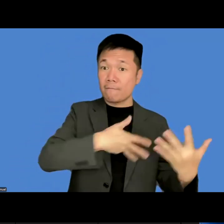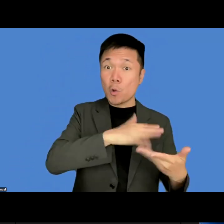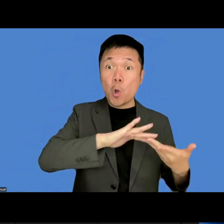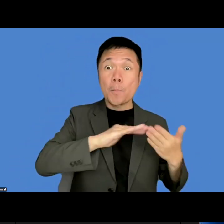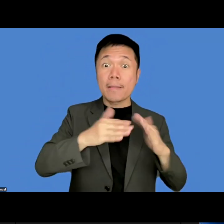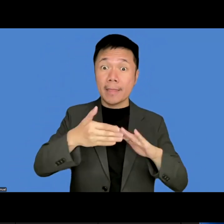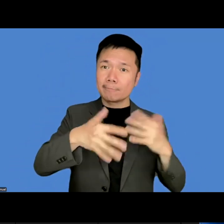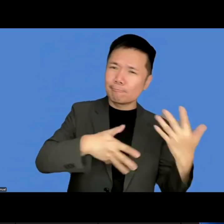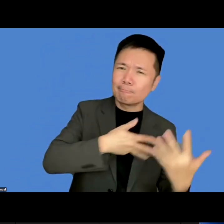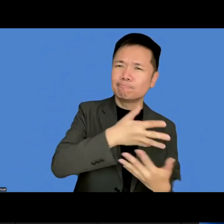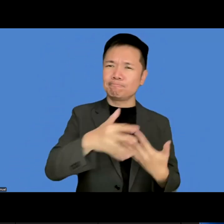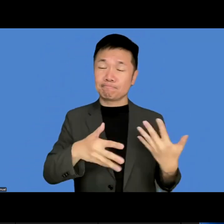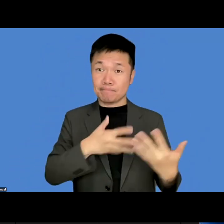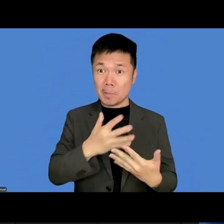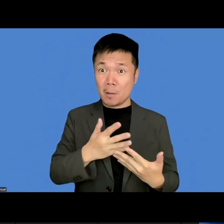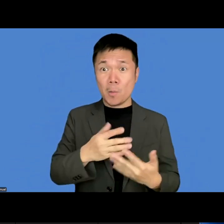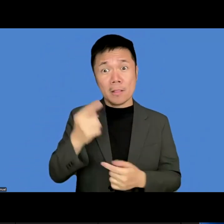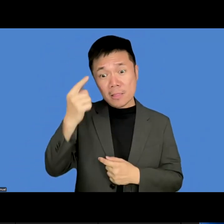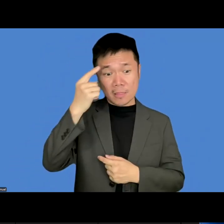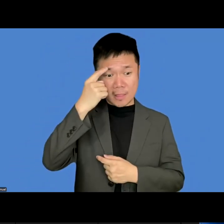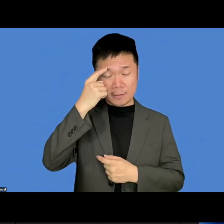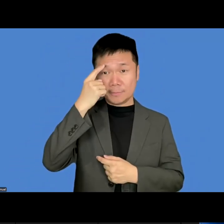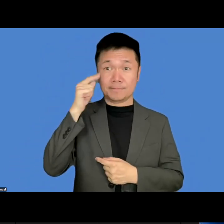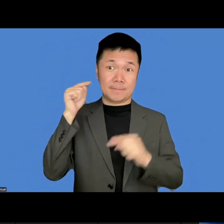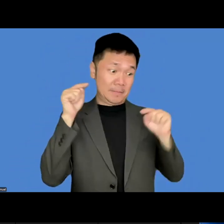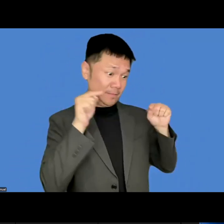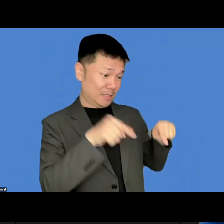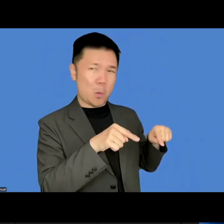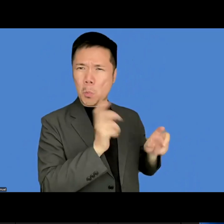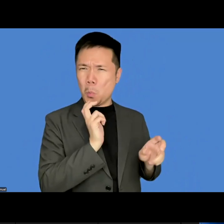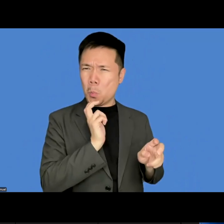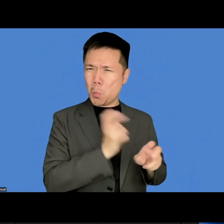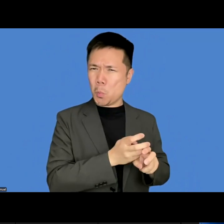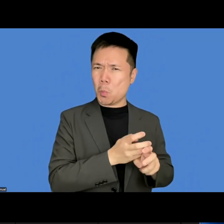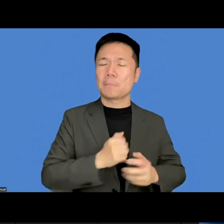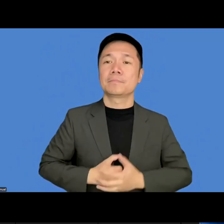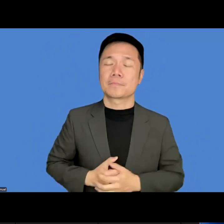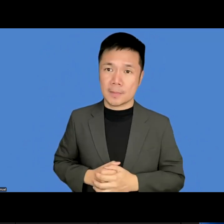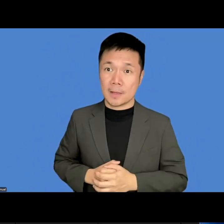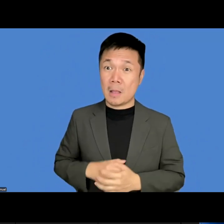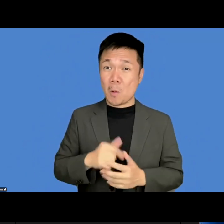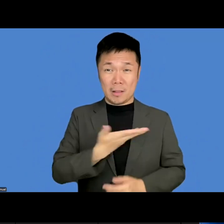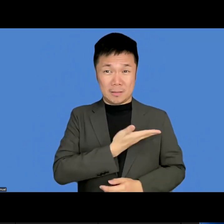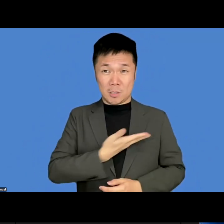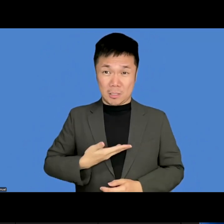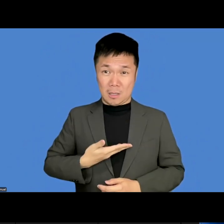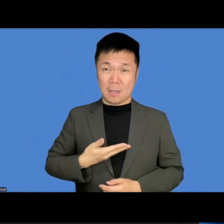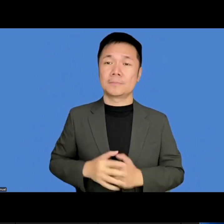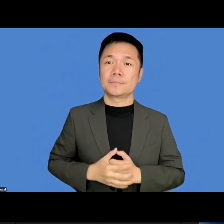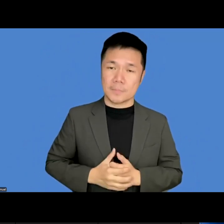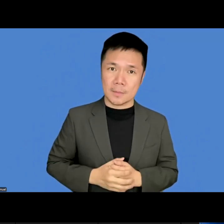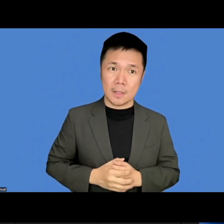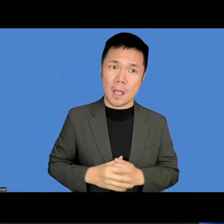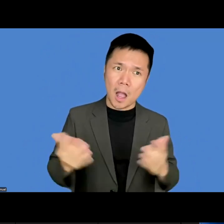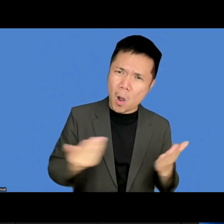Speaking about this in a context, a very hard context, that like the Gaza Strip, where all